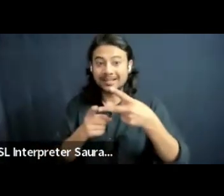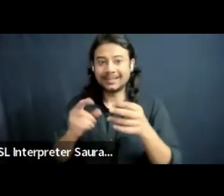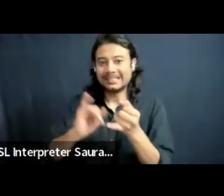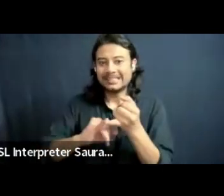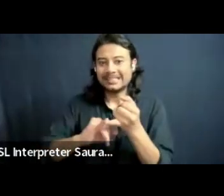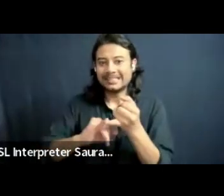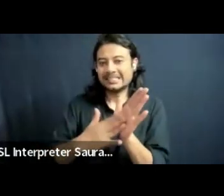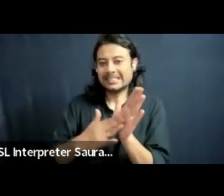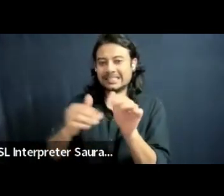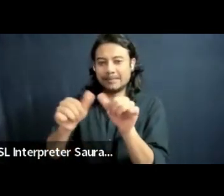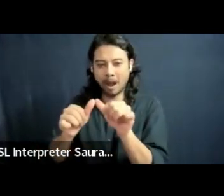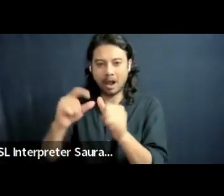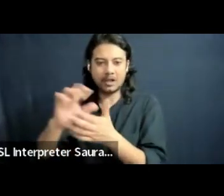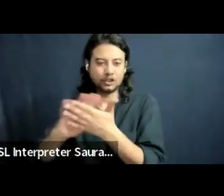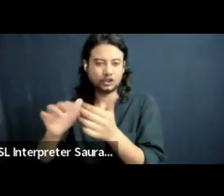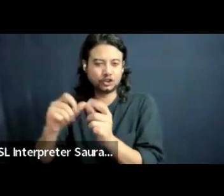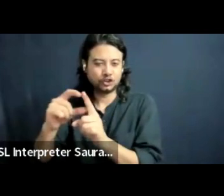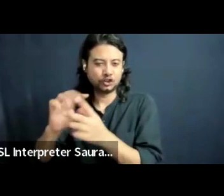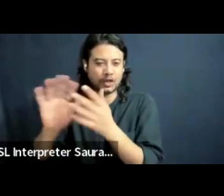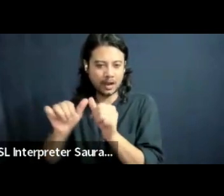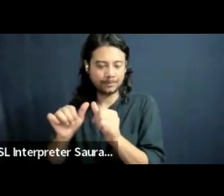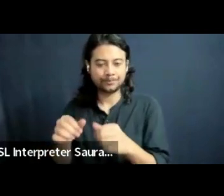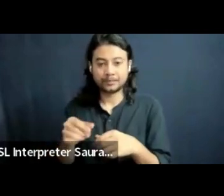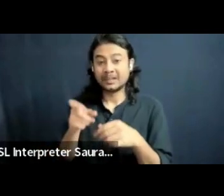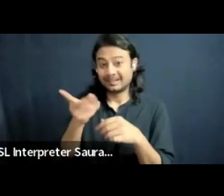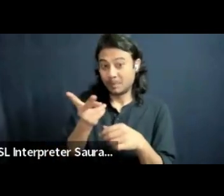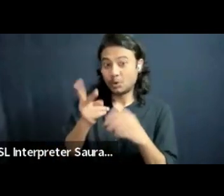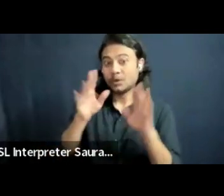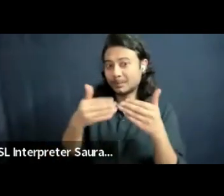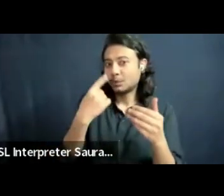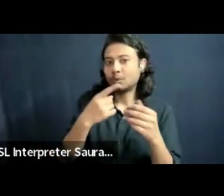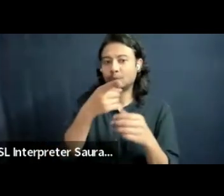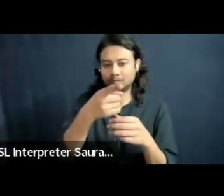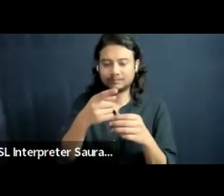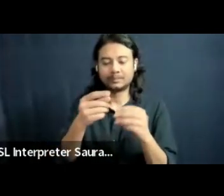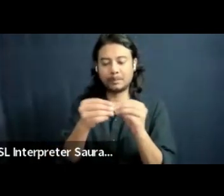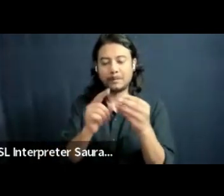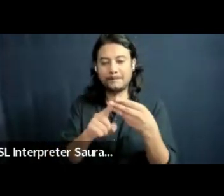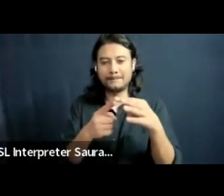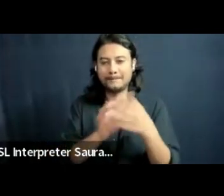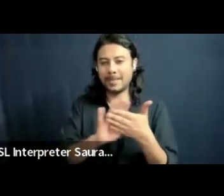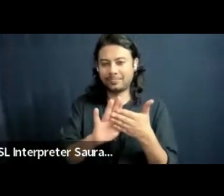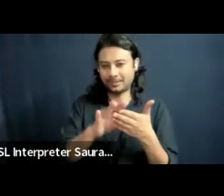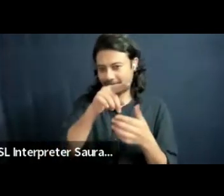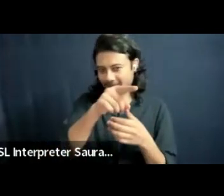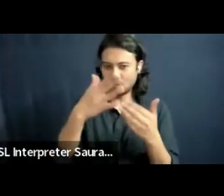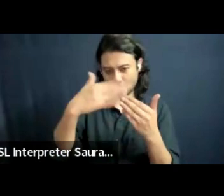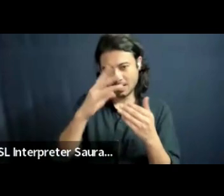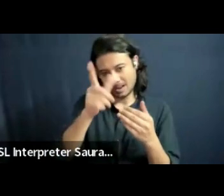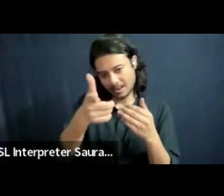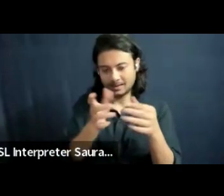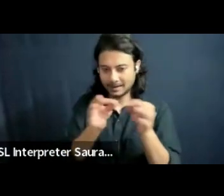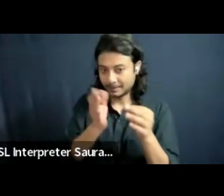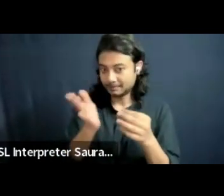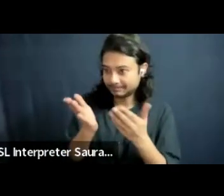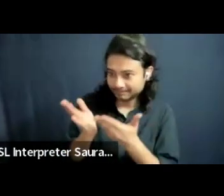discussion. And at the end, we will be having a question and answer round to have your queries, question. And in between, if you have